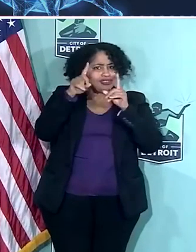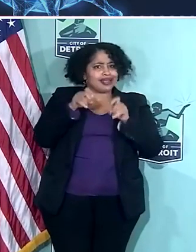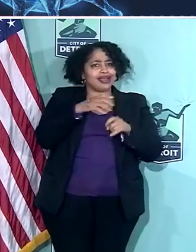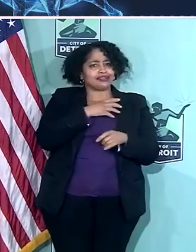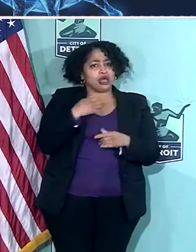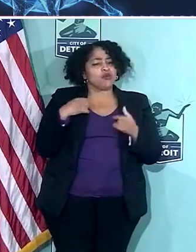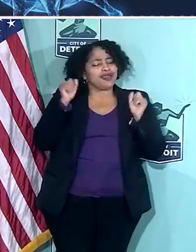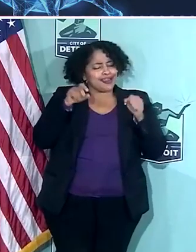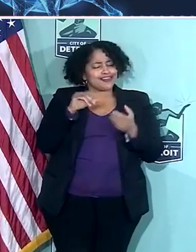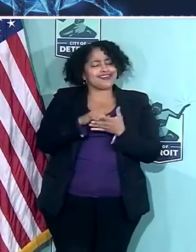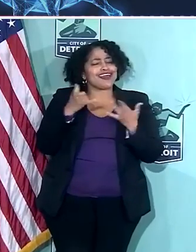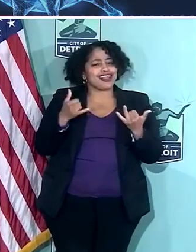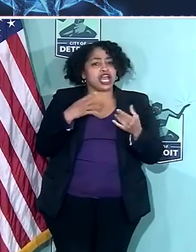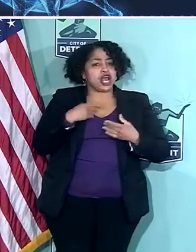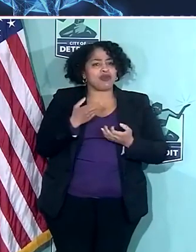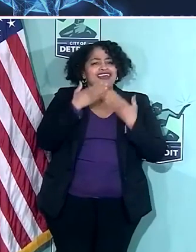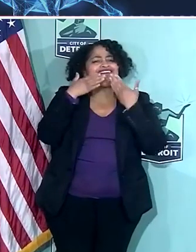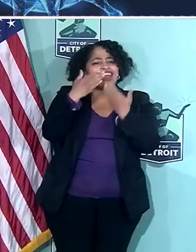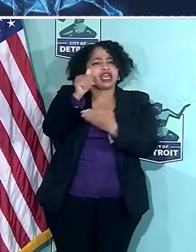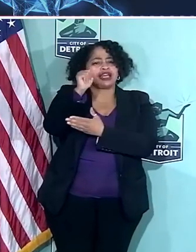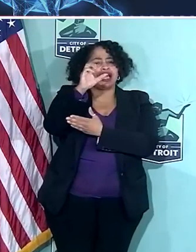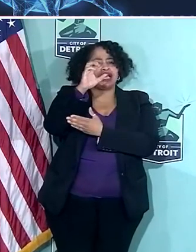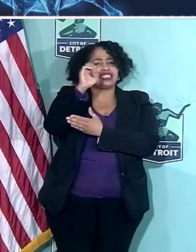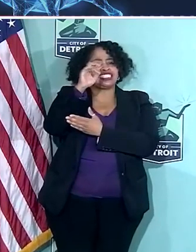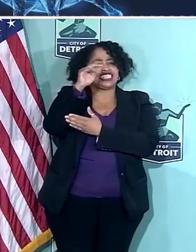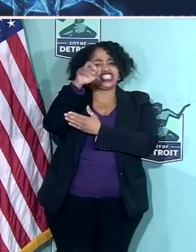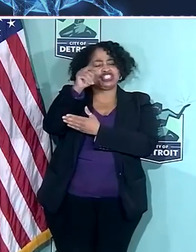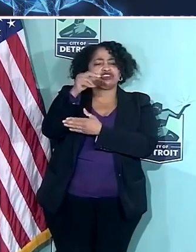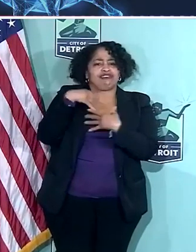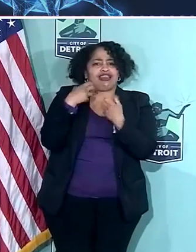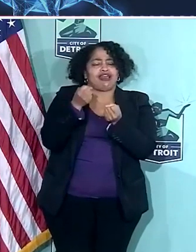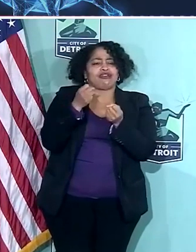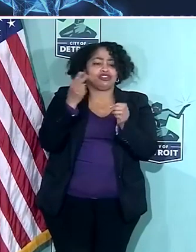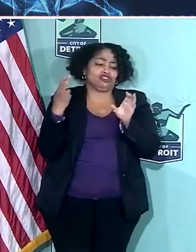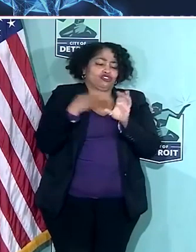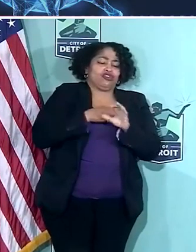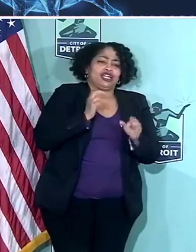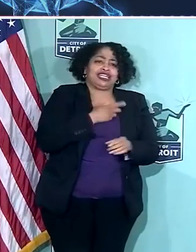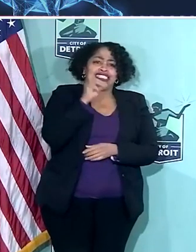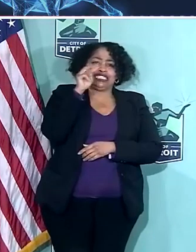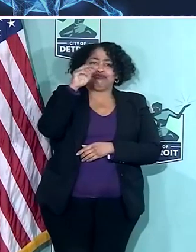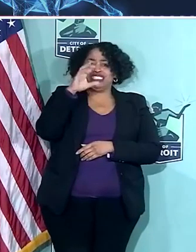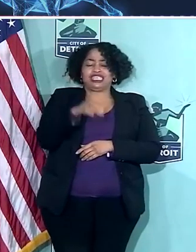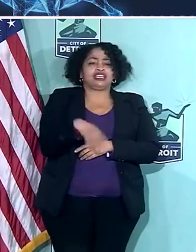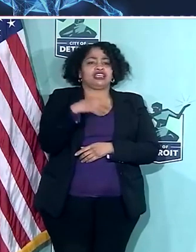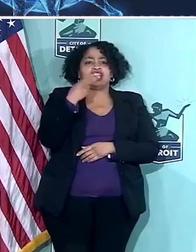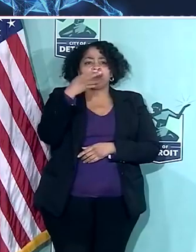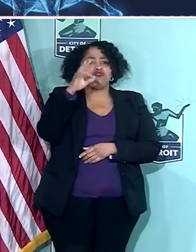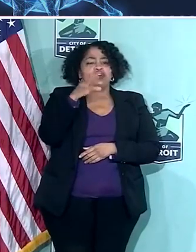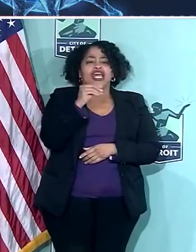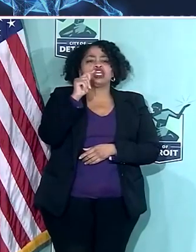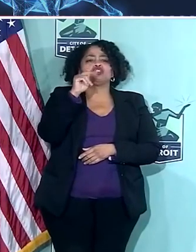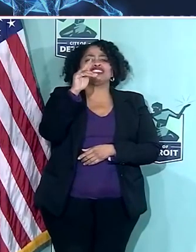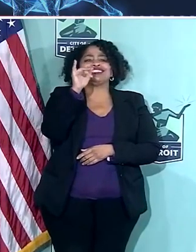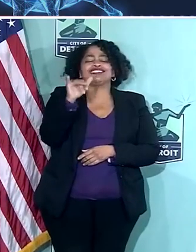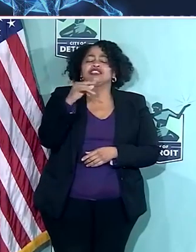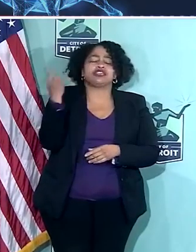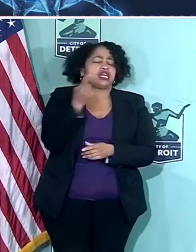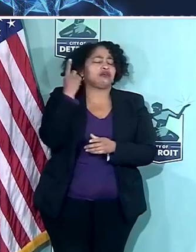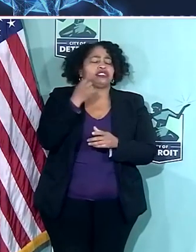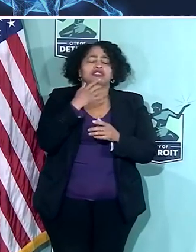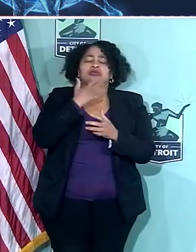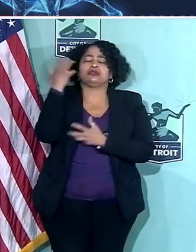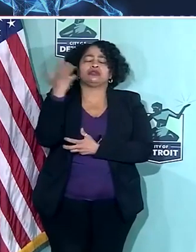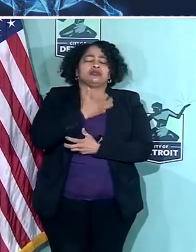Health, which today has joined us, DMC, Henry Ford, and Trinity. We will always be enormously